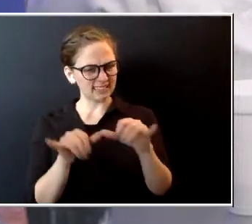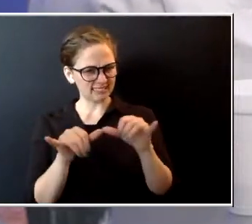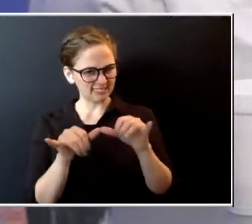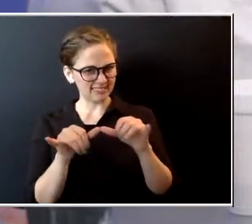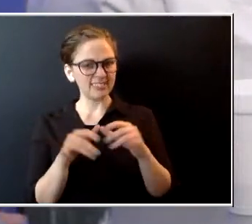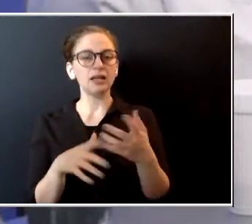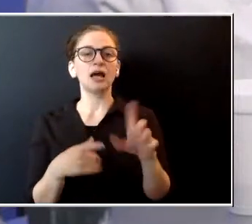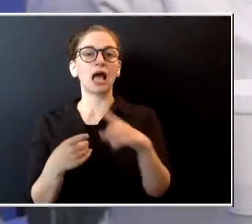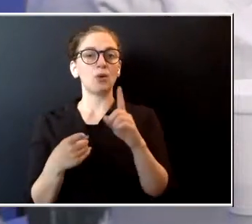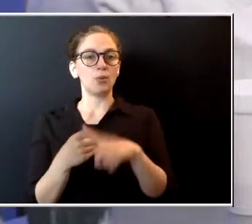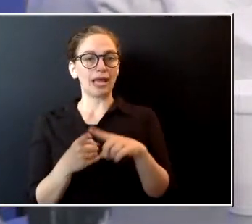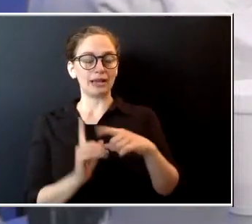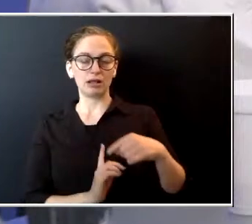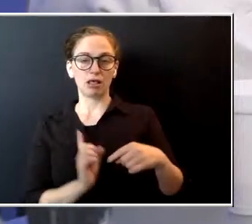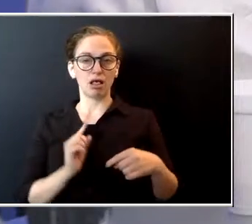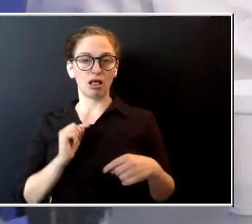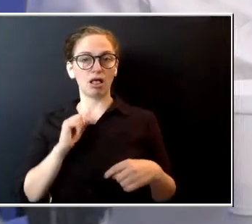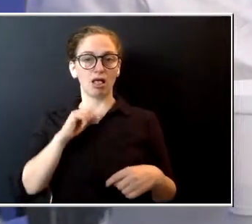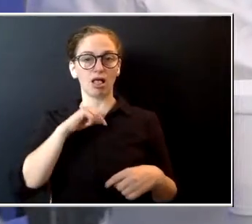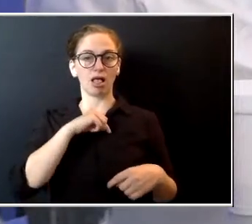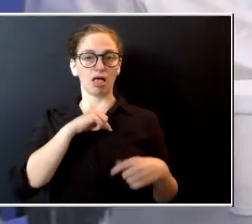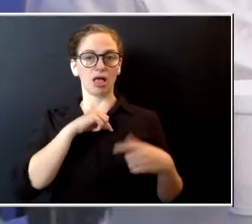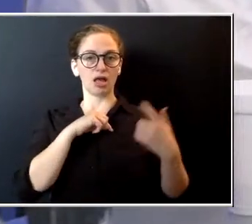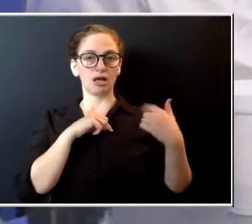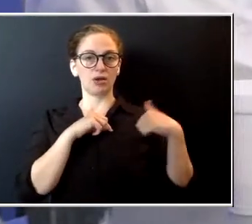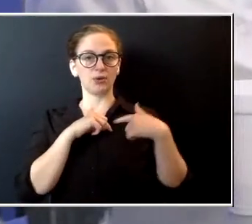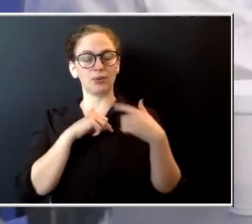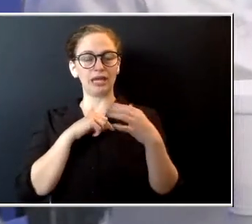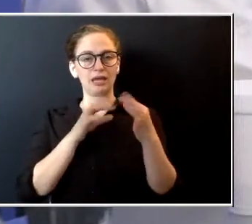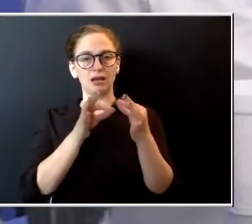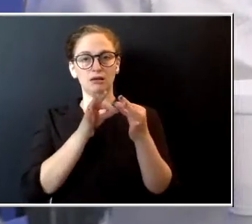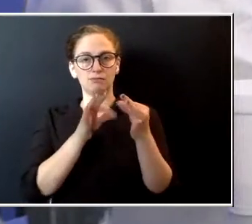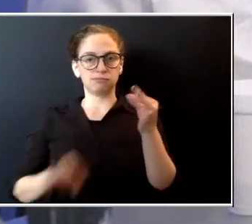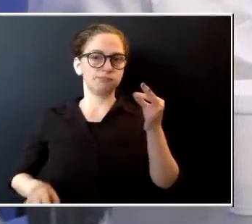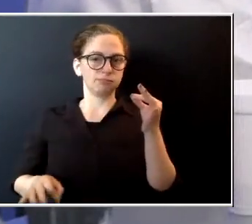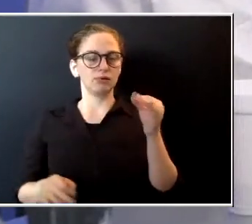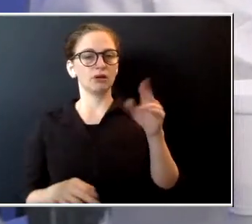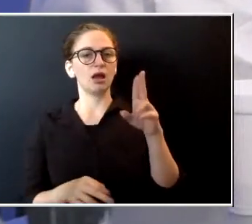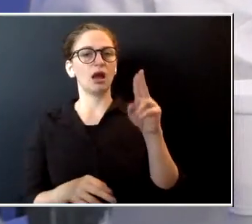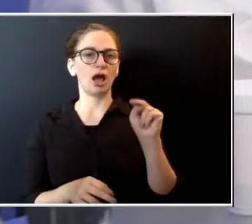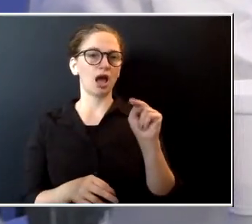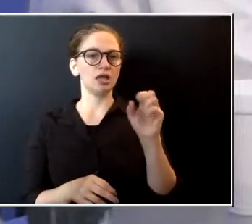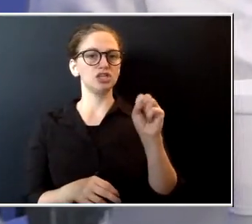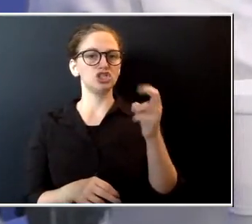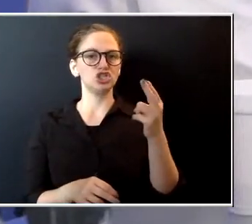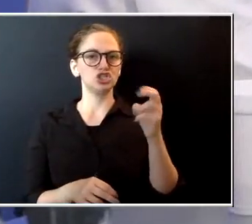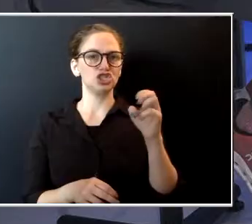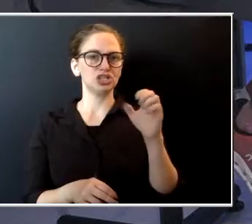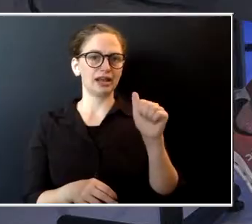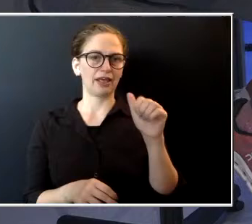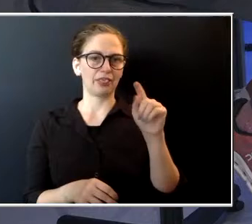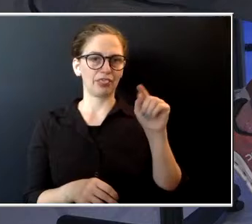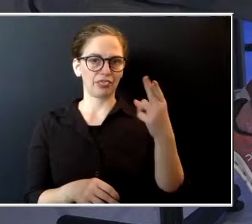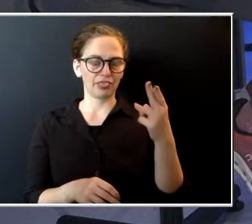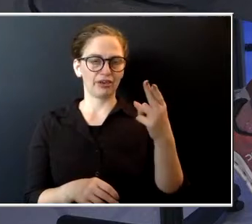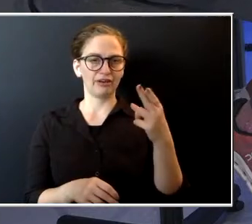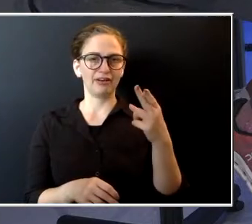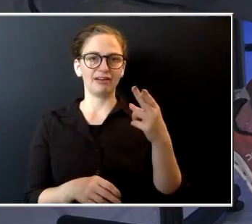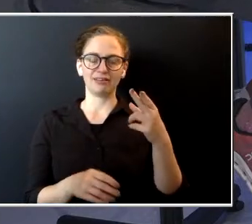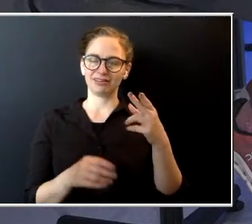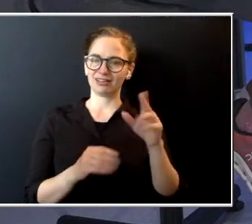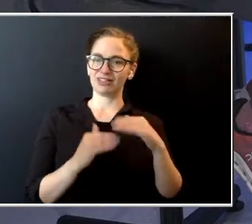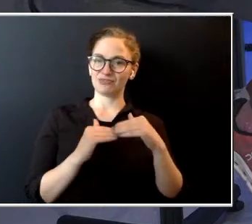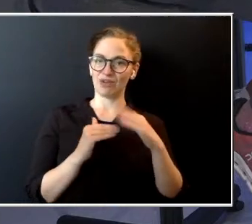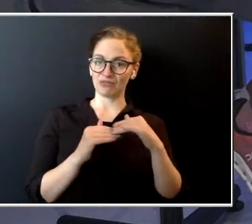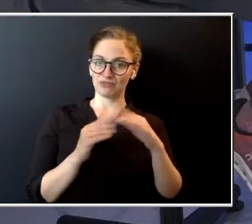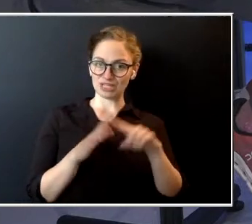unsheath it or take away a sheath, and as we unsheath it, the valve starts opening up. What do you do with the old valve that was there? So the old valve gets